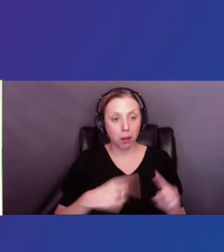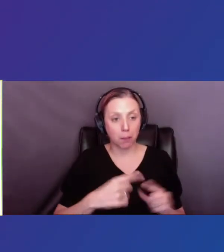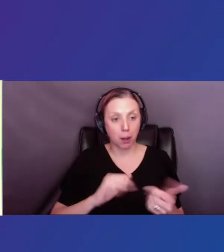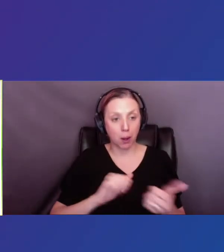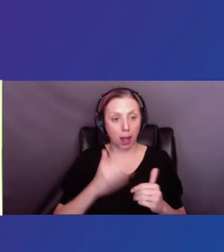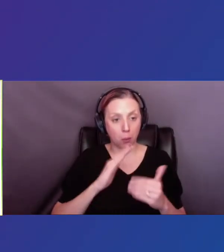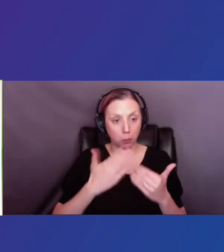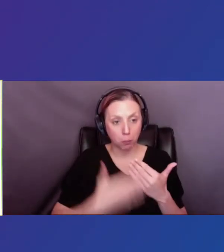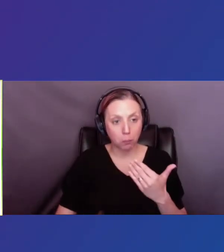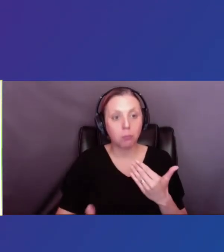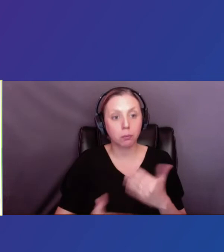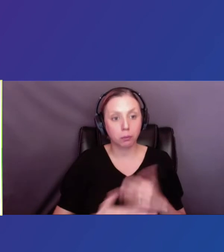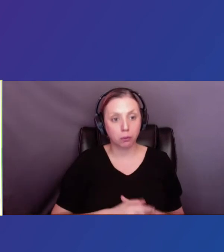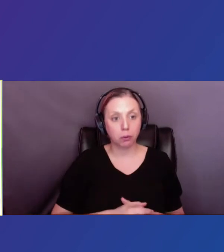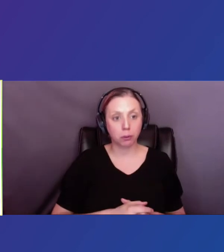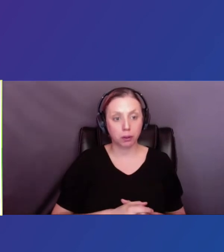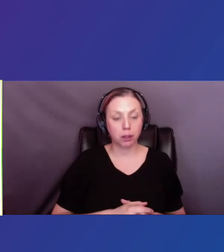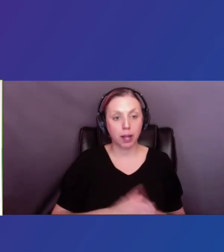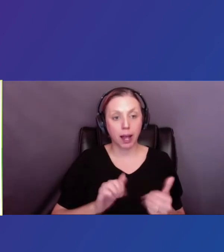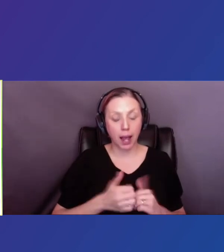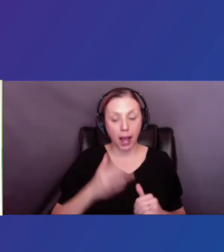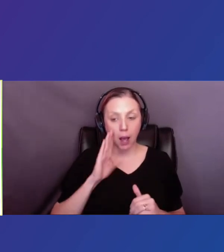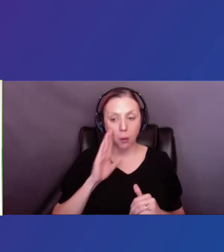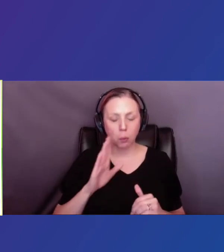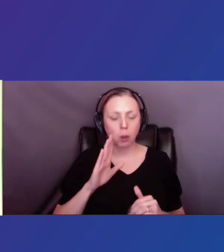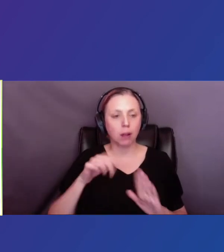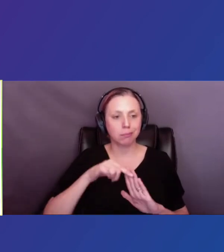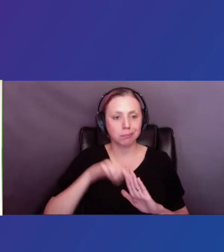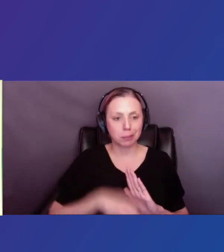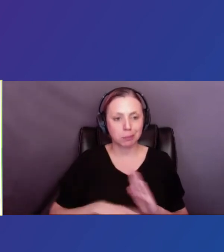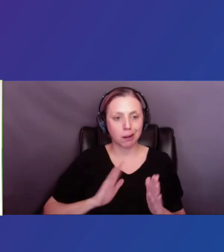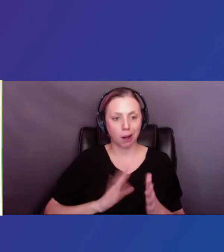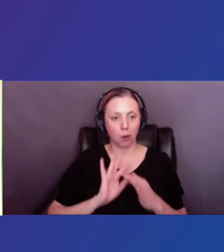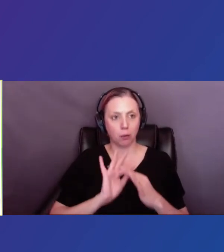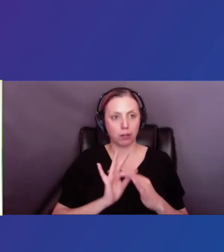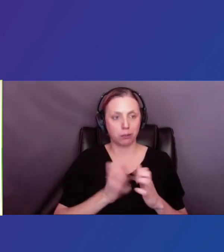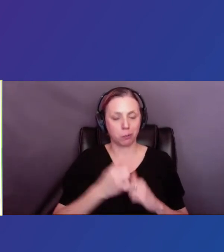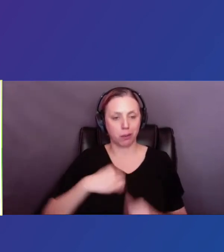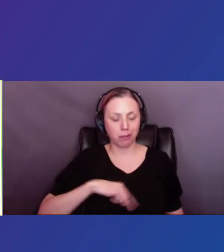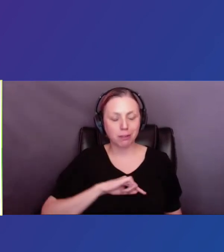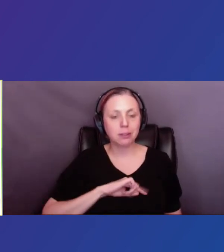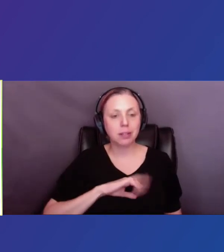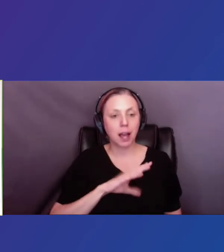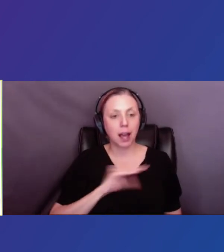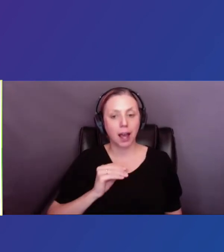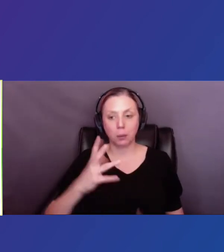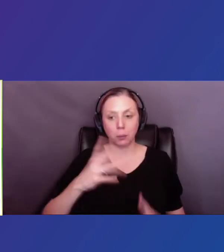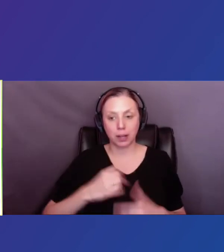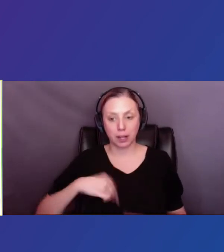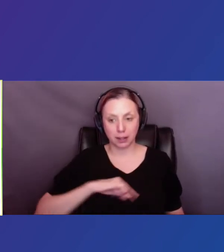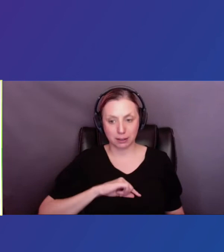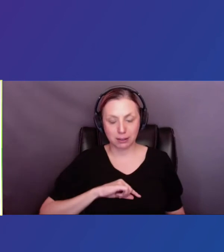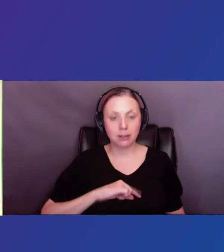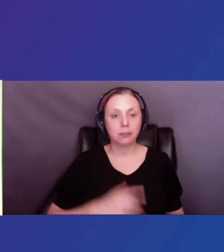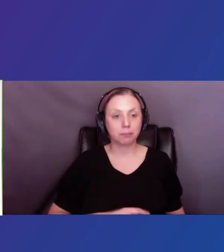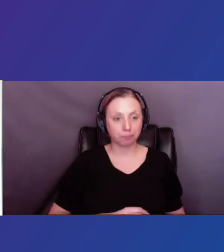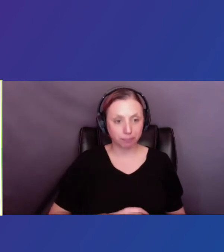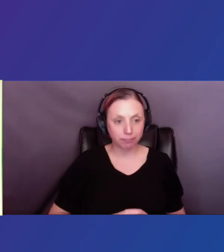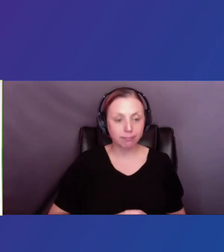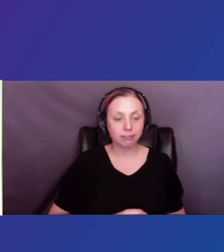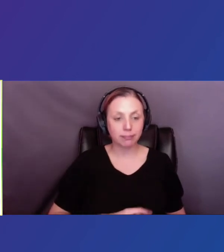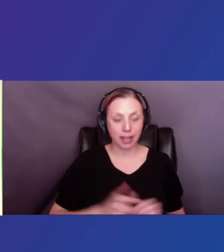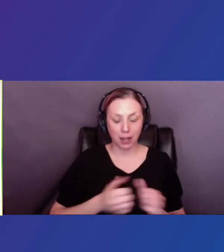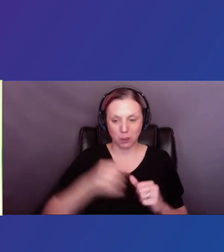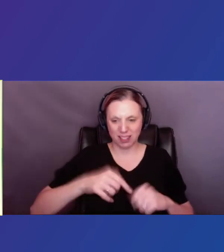move forward, how we're going to deepen our relationships among us and within us and with this